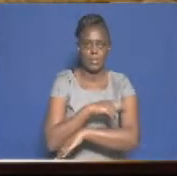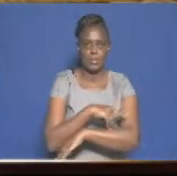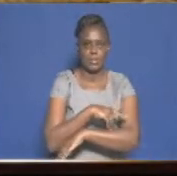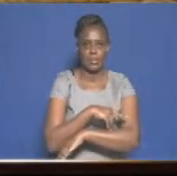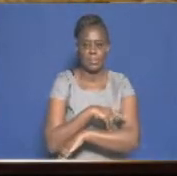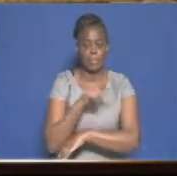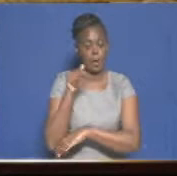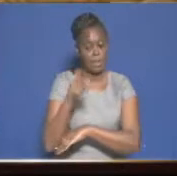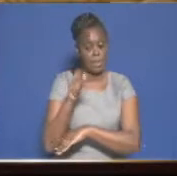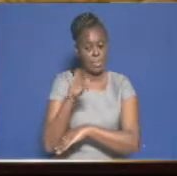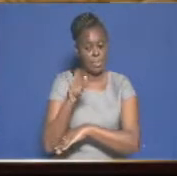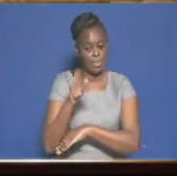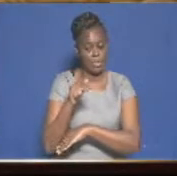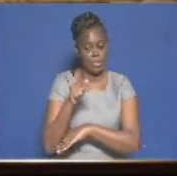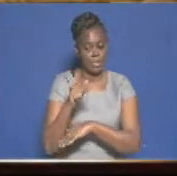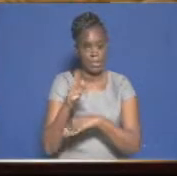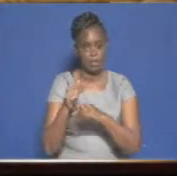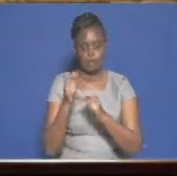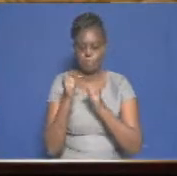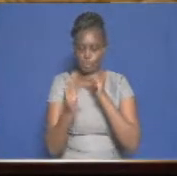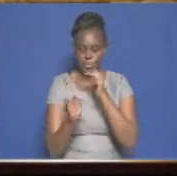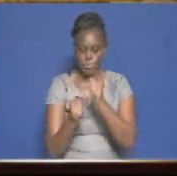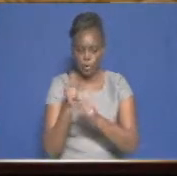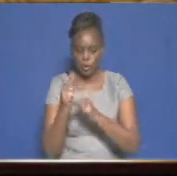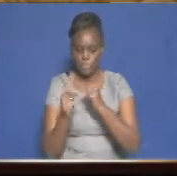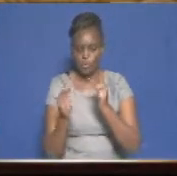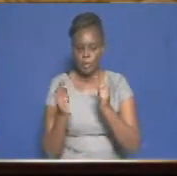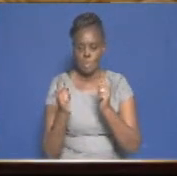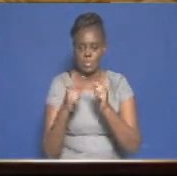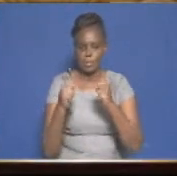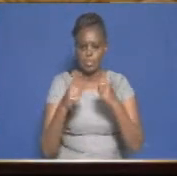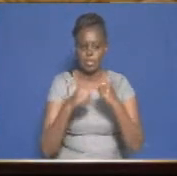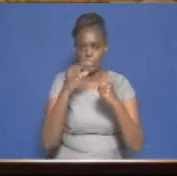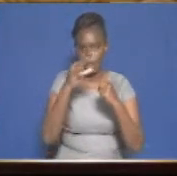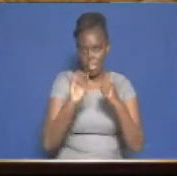And this session goes on up to 6:30.